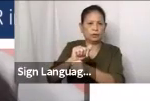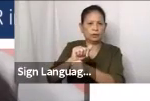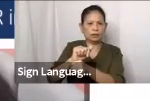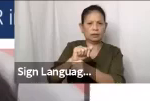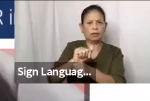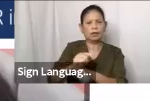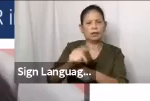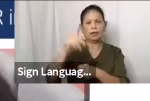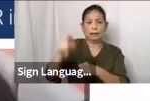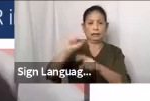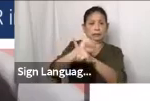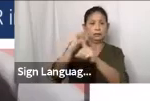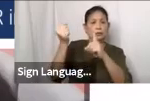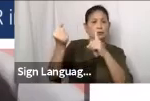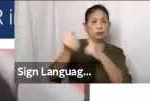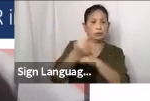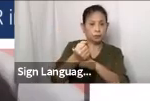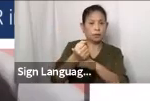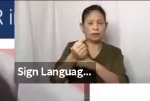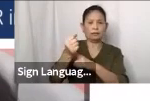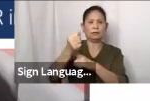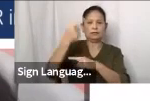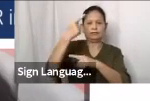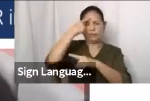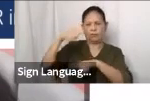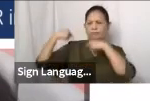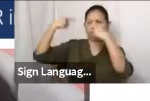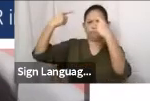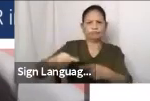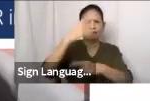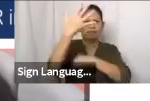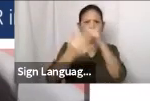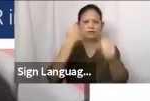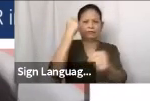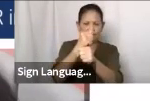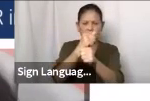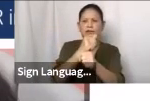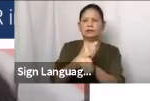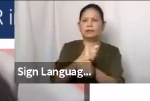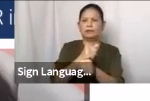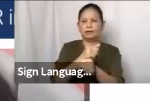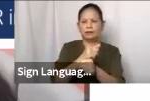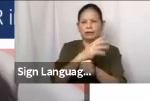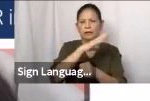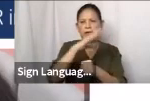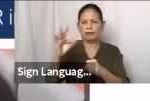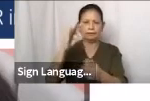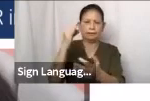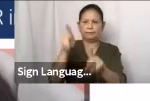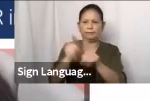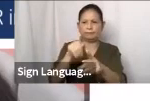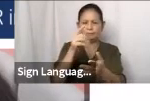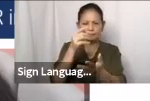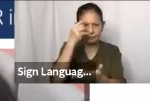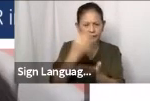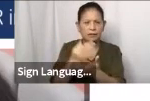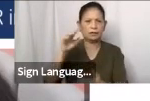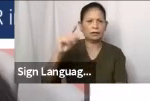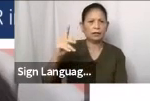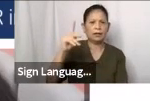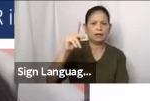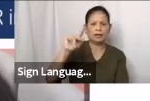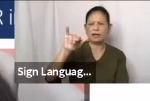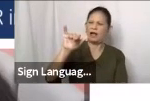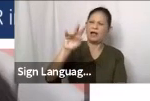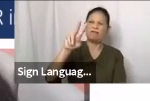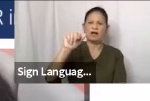Sira Society for the past 5 years as the administrative and finance head. Dabaja Sira